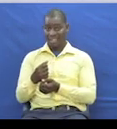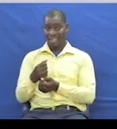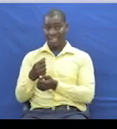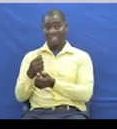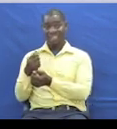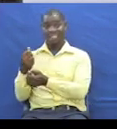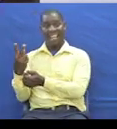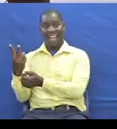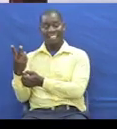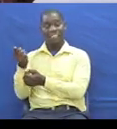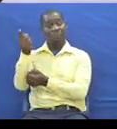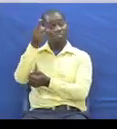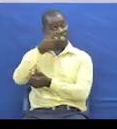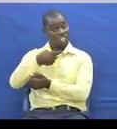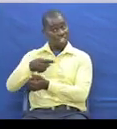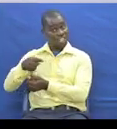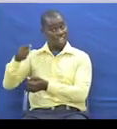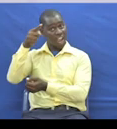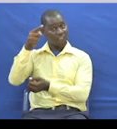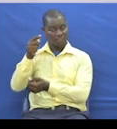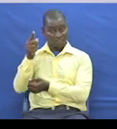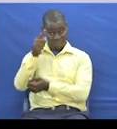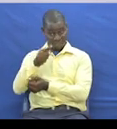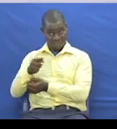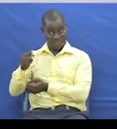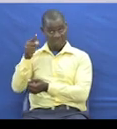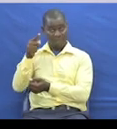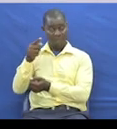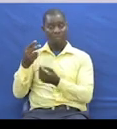So within the nucleus here, we are having two particles.